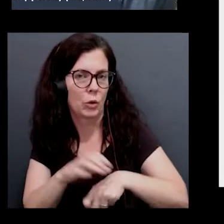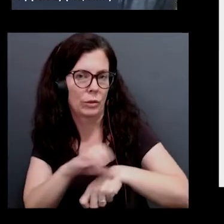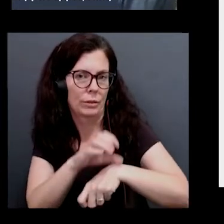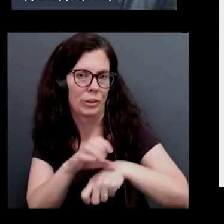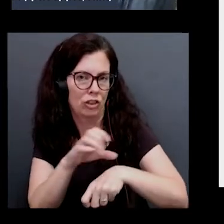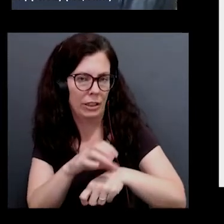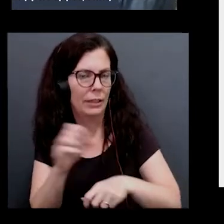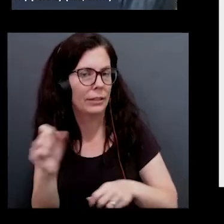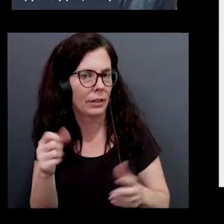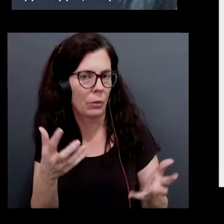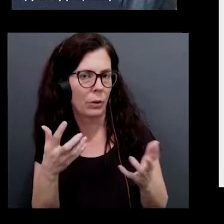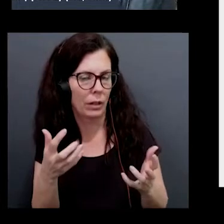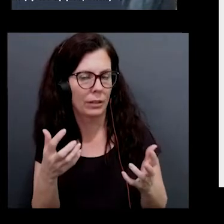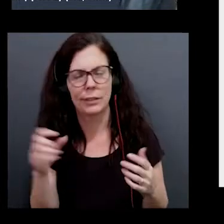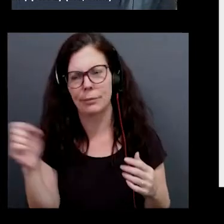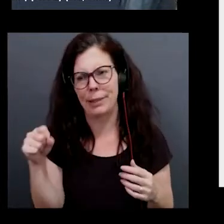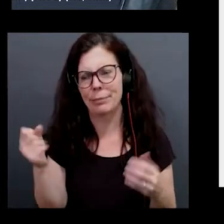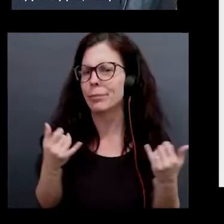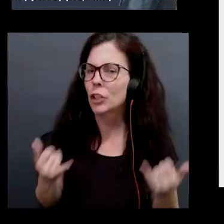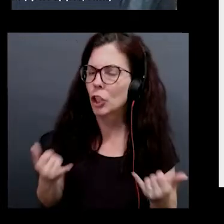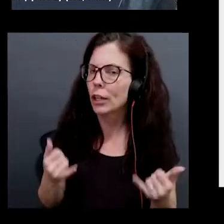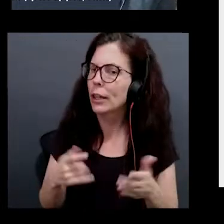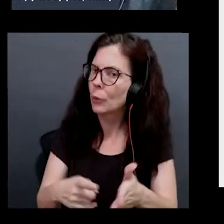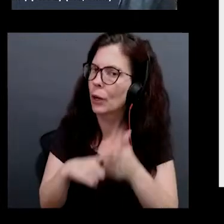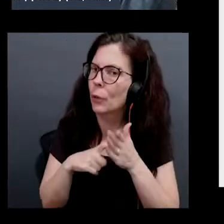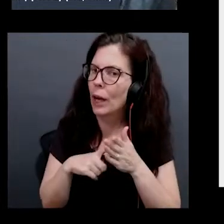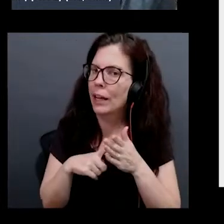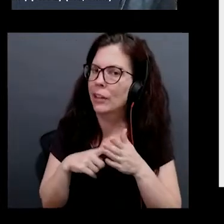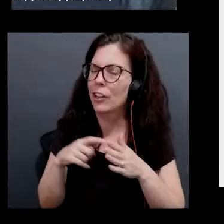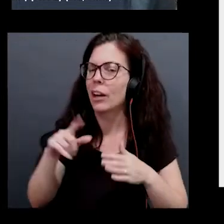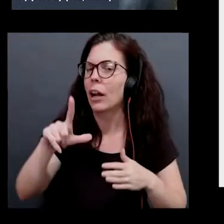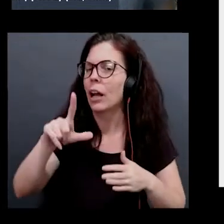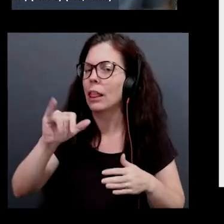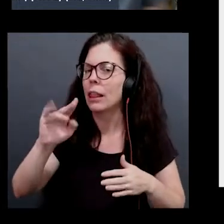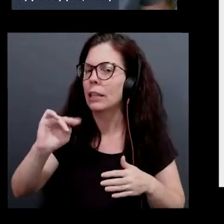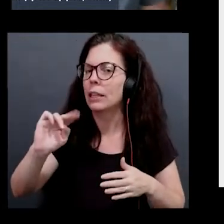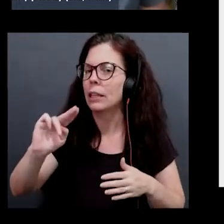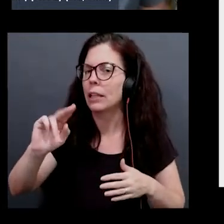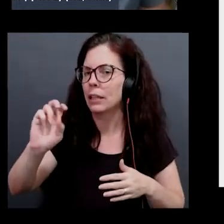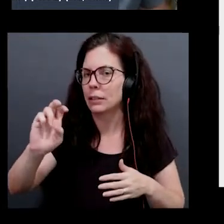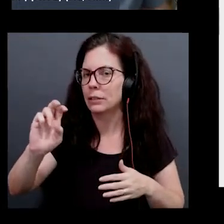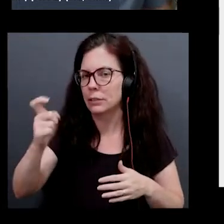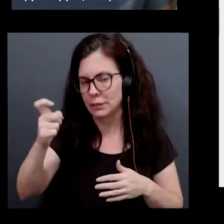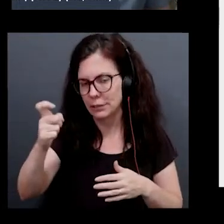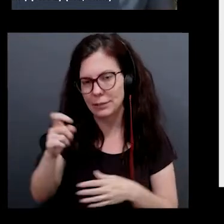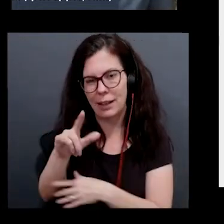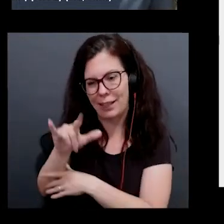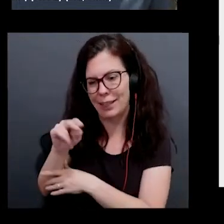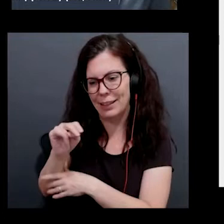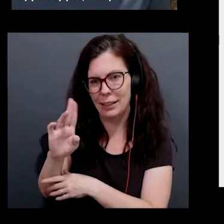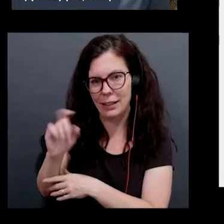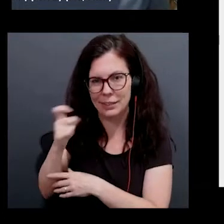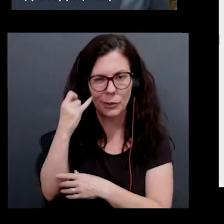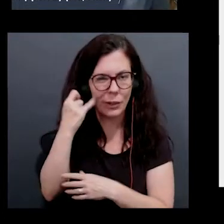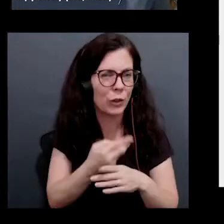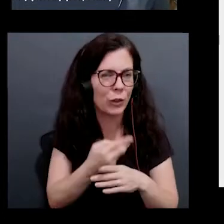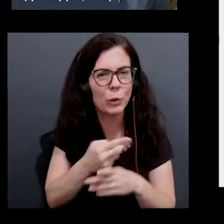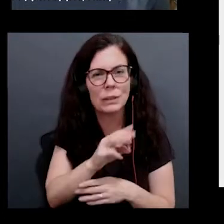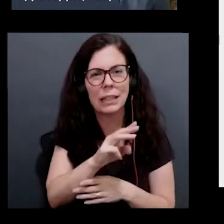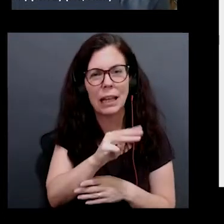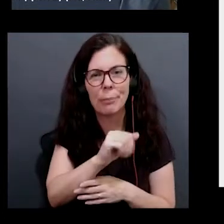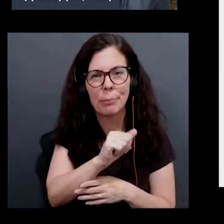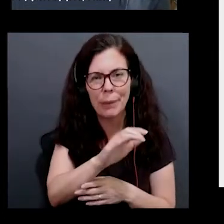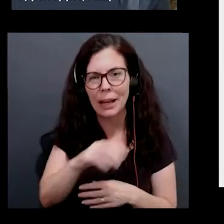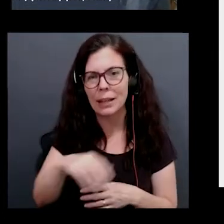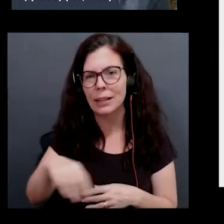And yeah, currently we require you run in sort of a Linux environment. So if you're on Mac or Windows, that means